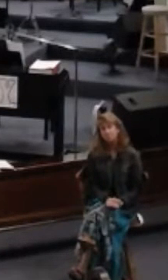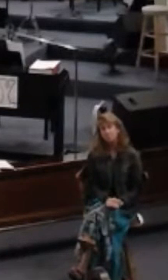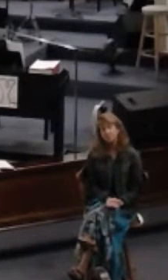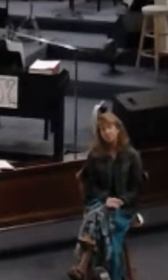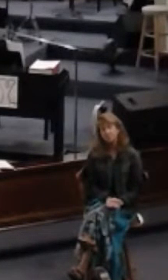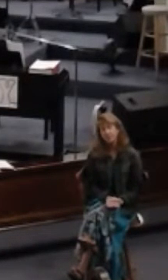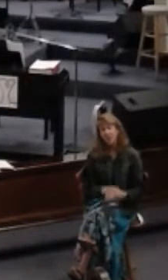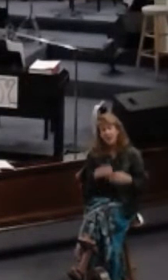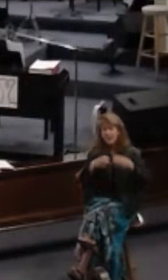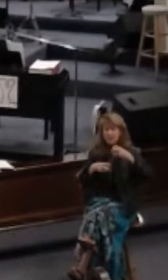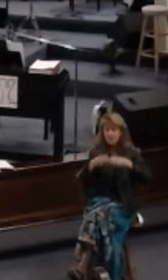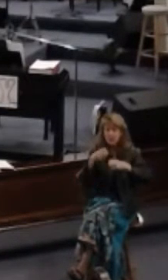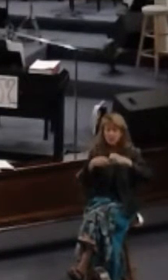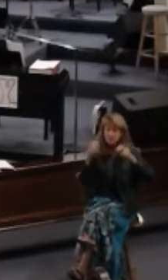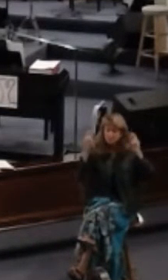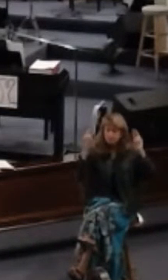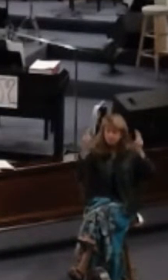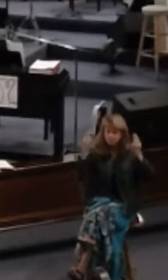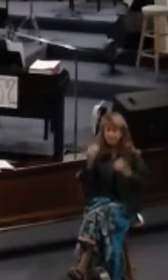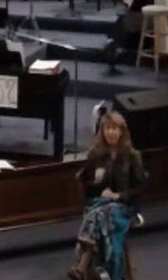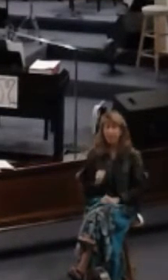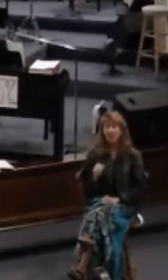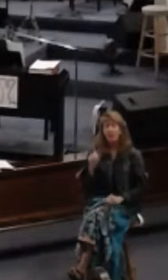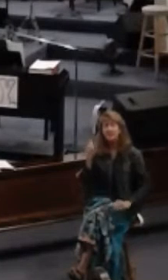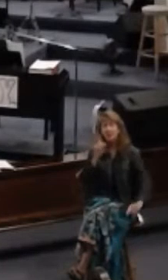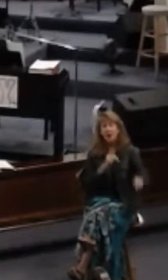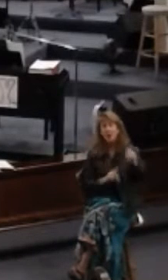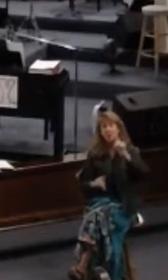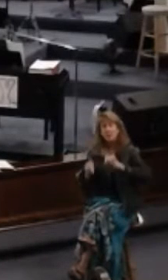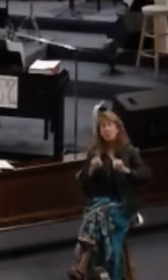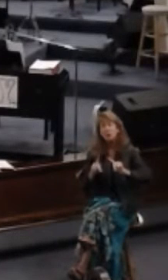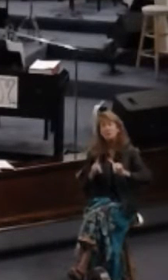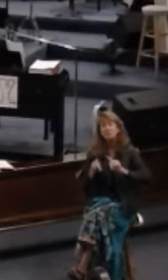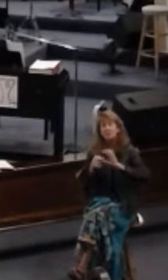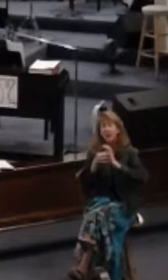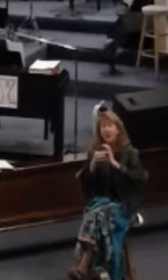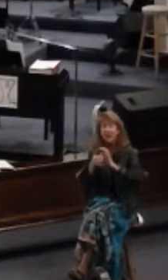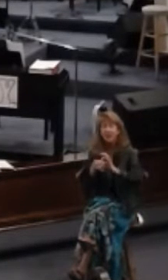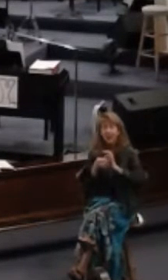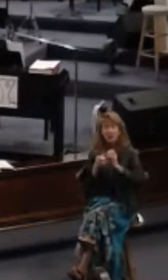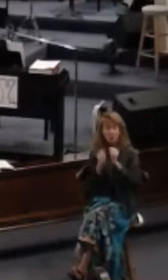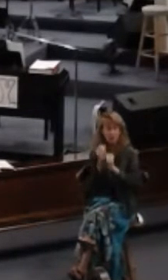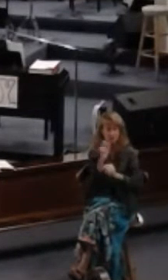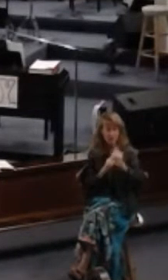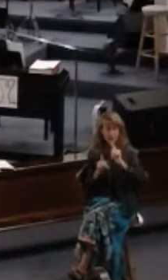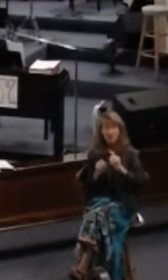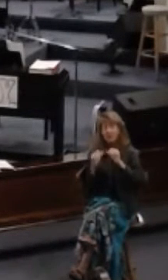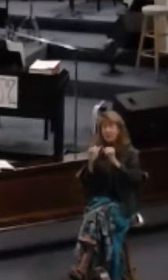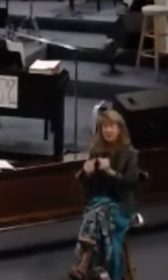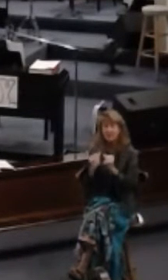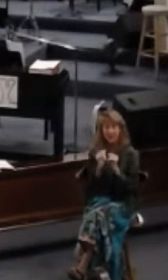how people at church tend to hang out with folks that they have common interests with?